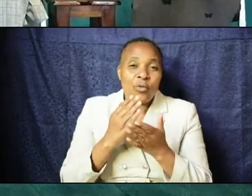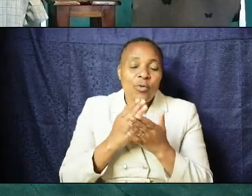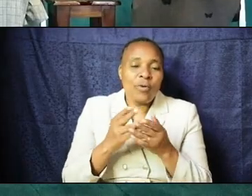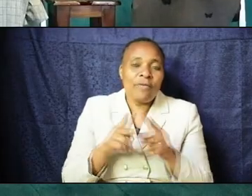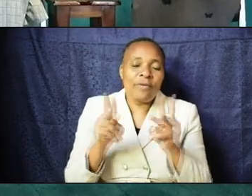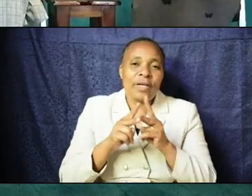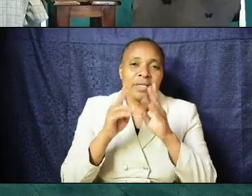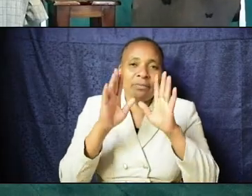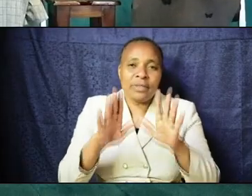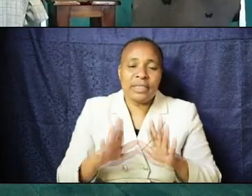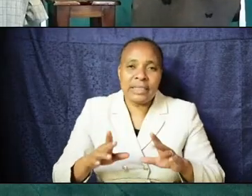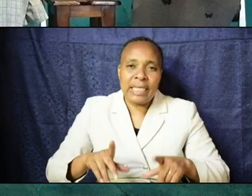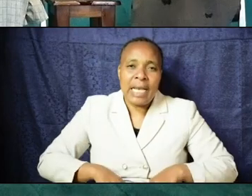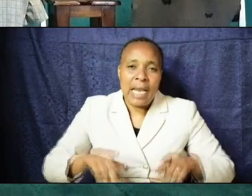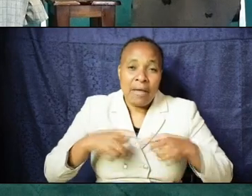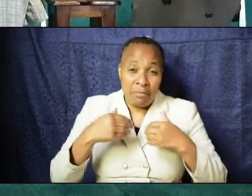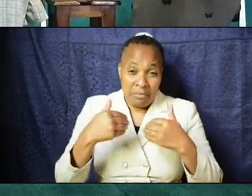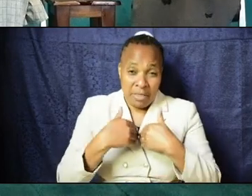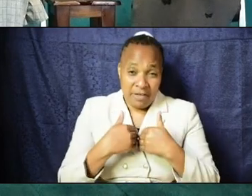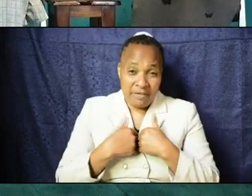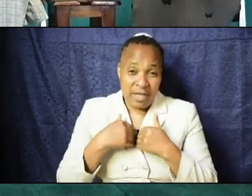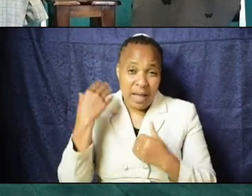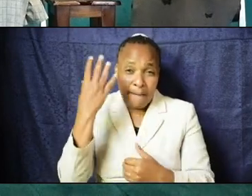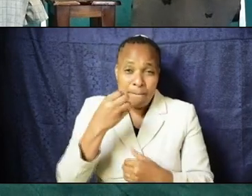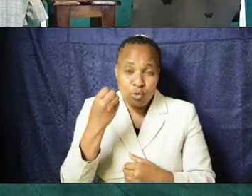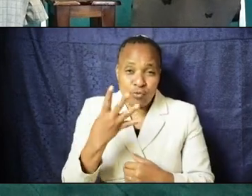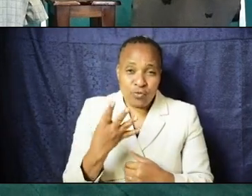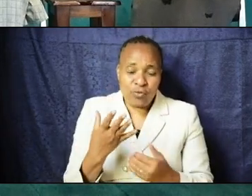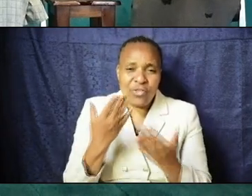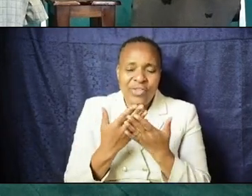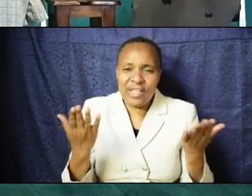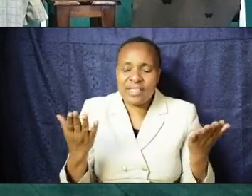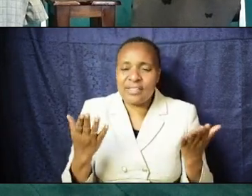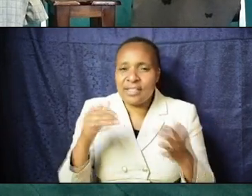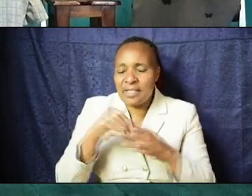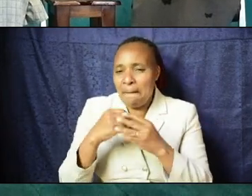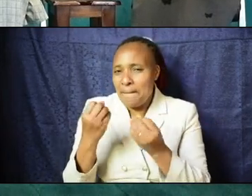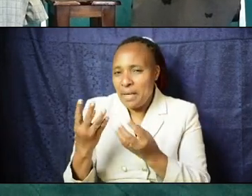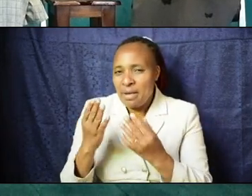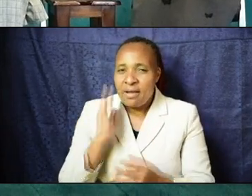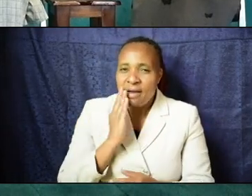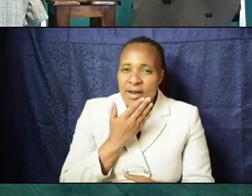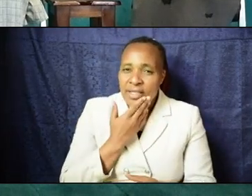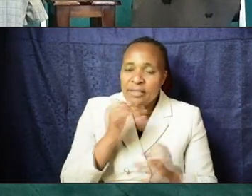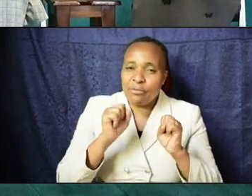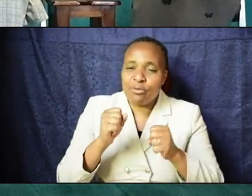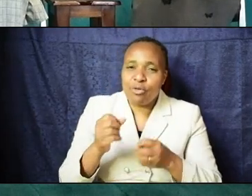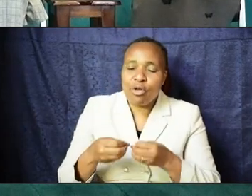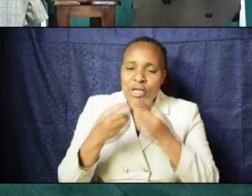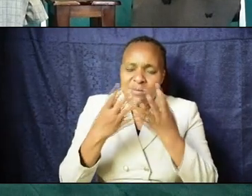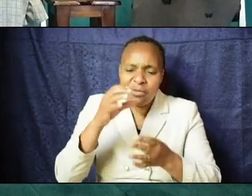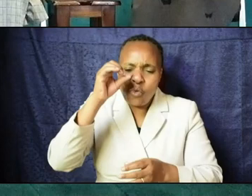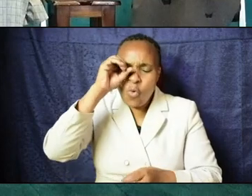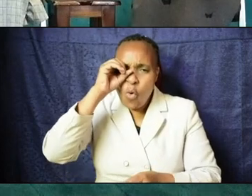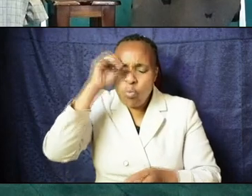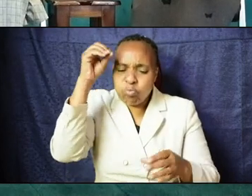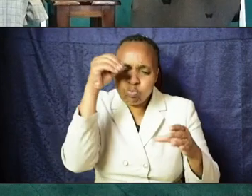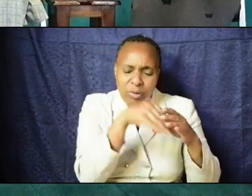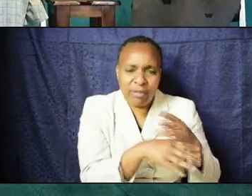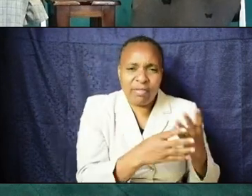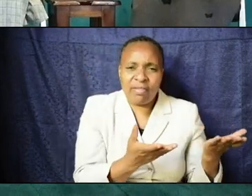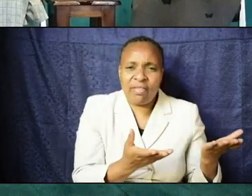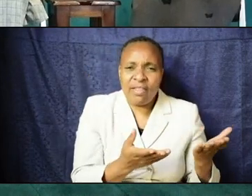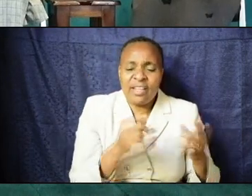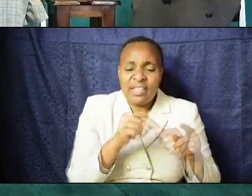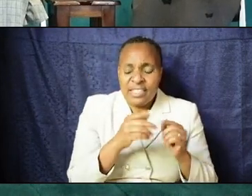important, right? In life, we can be having this beautiful coat of many colors and move on to our pit and our downfalls, but all of this